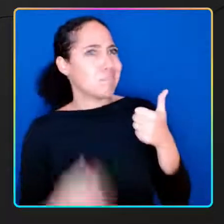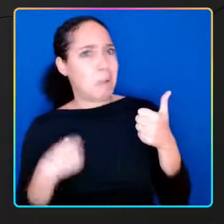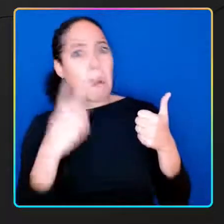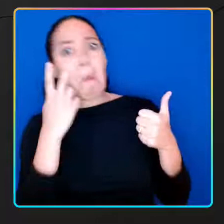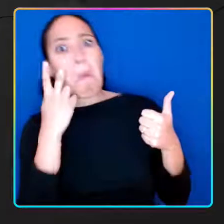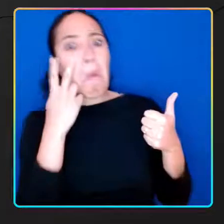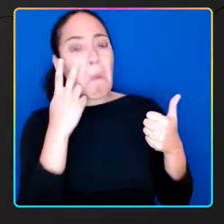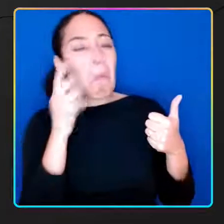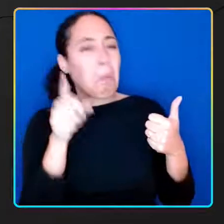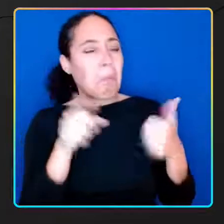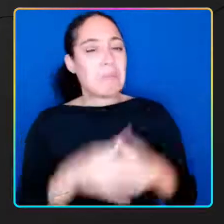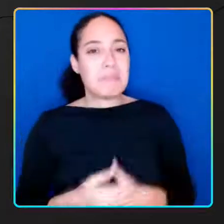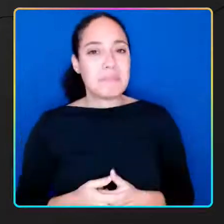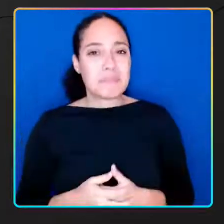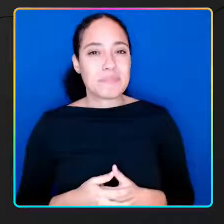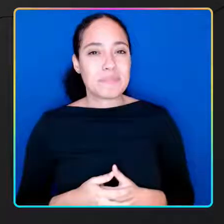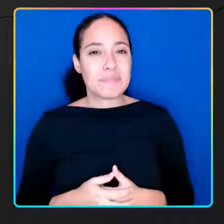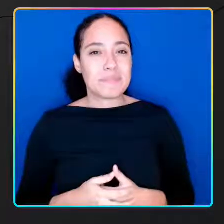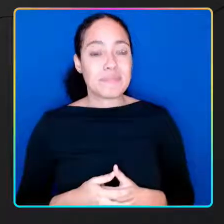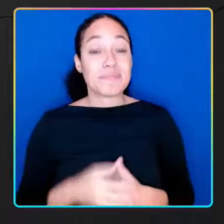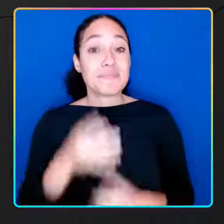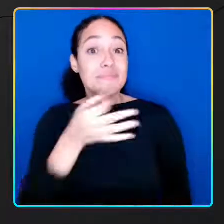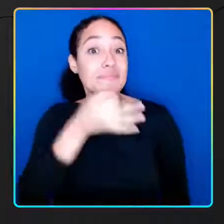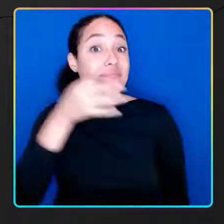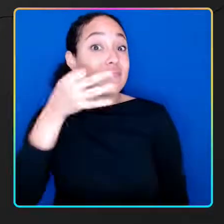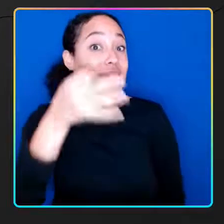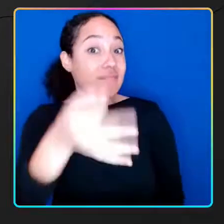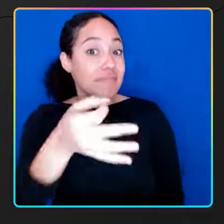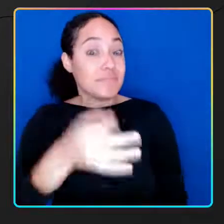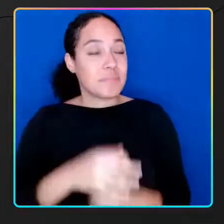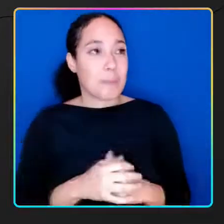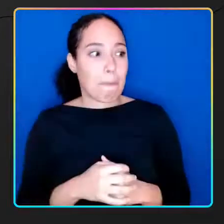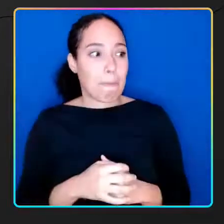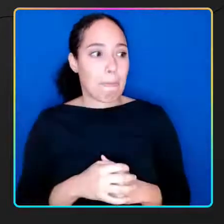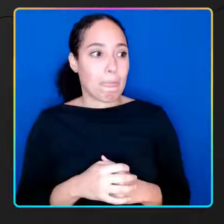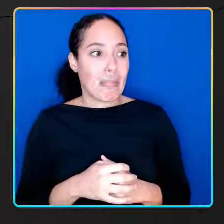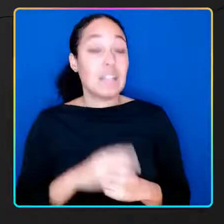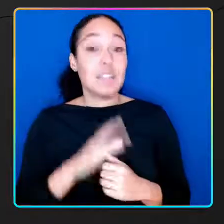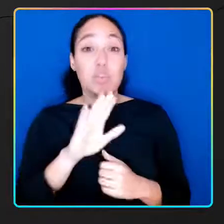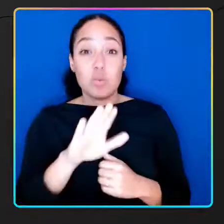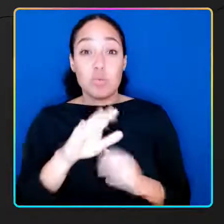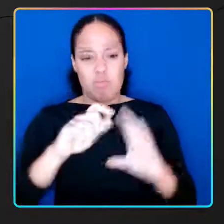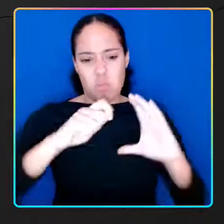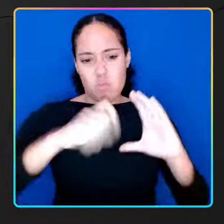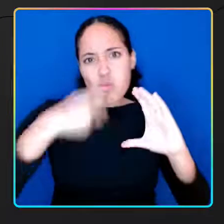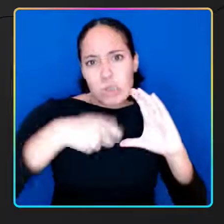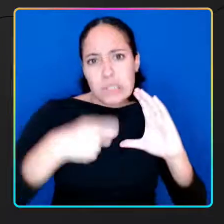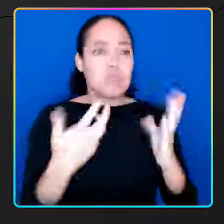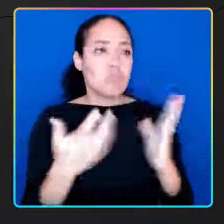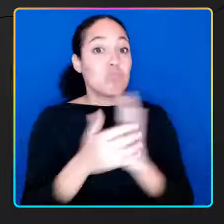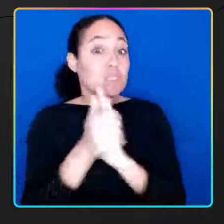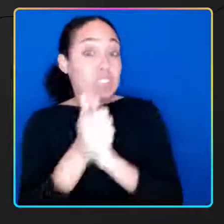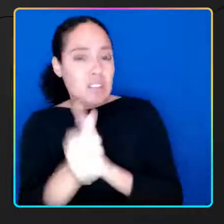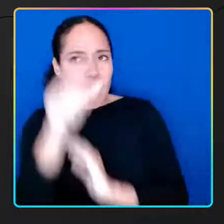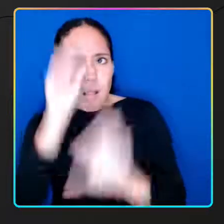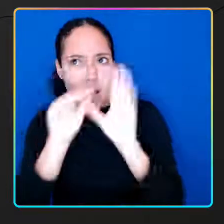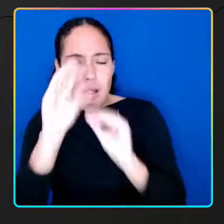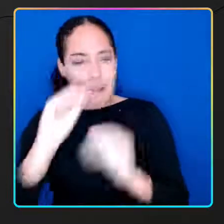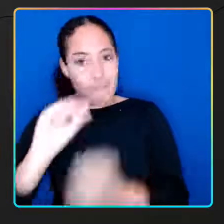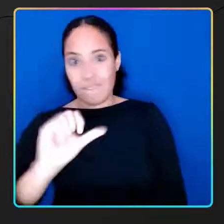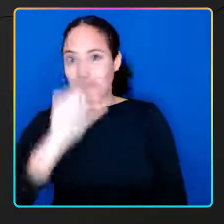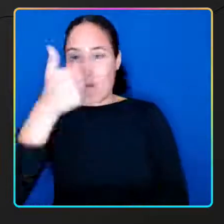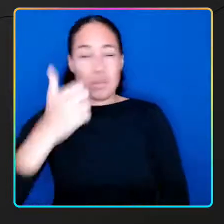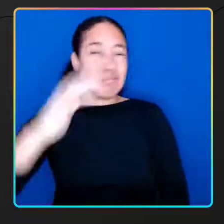What was the first thing, like project or scale, you built in AI? So the first thing